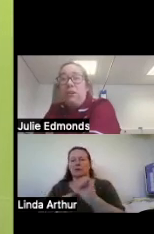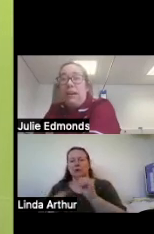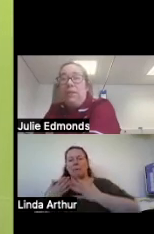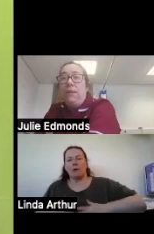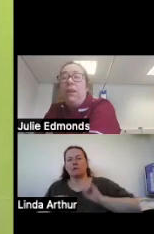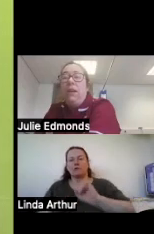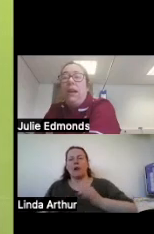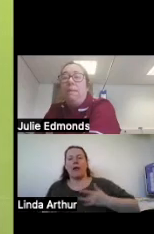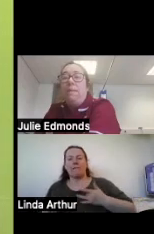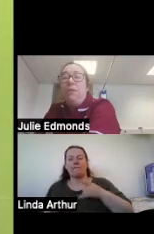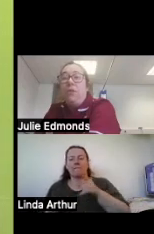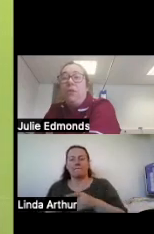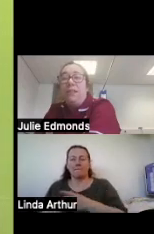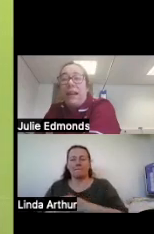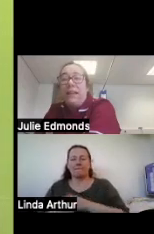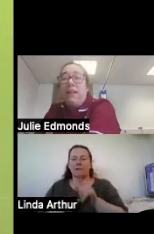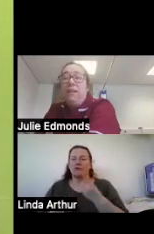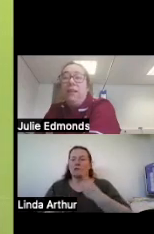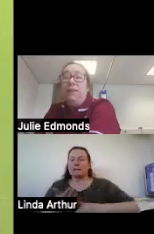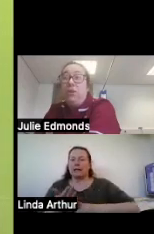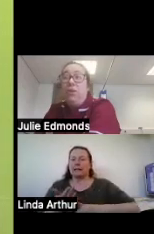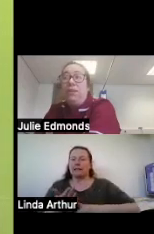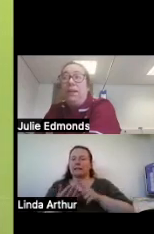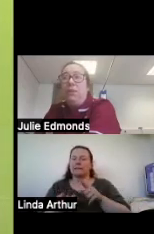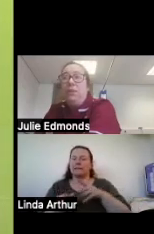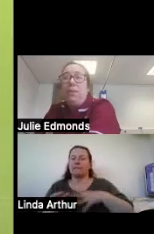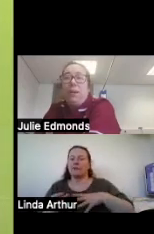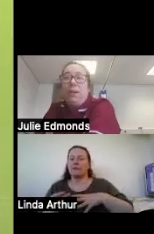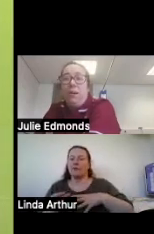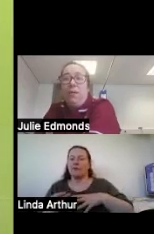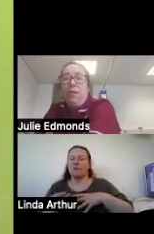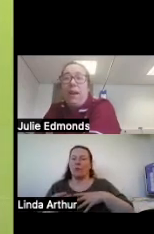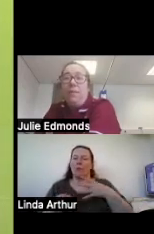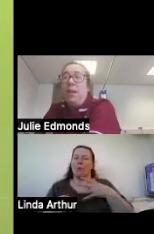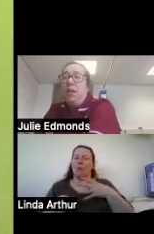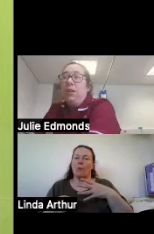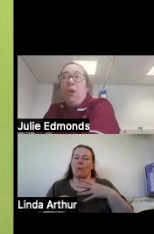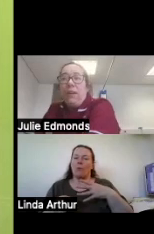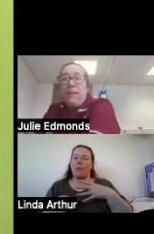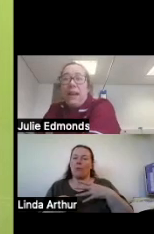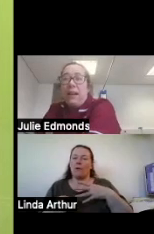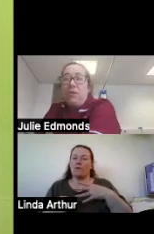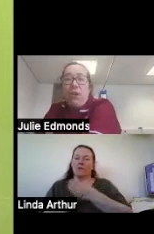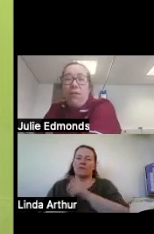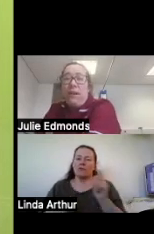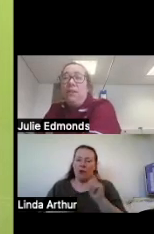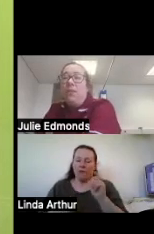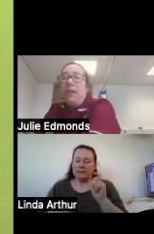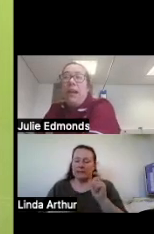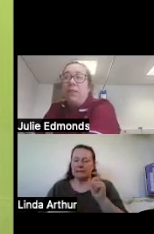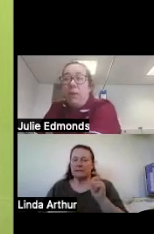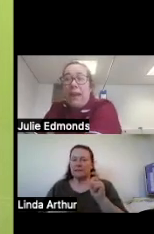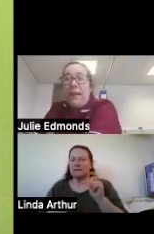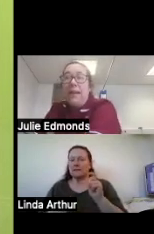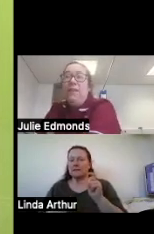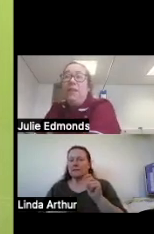your life. So you decide that if you do want to have those couple of coffees, extra coffees, or the